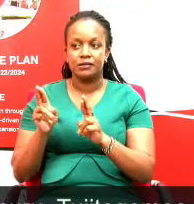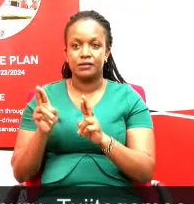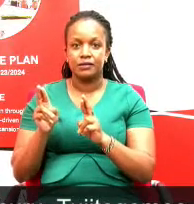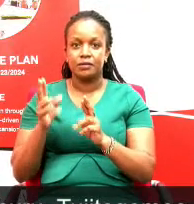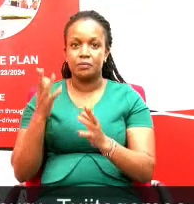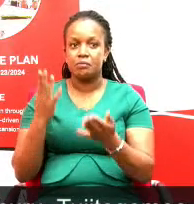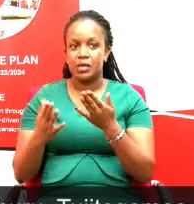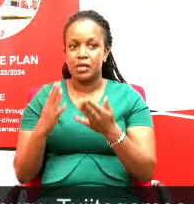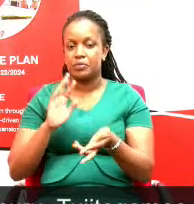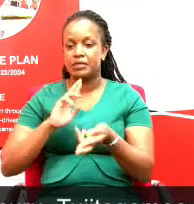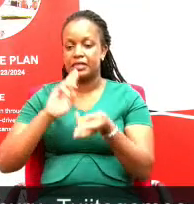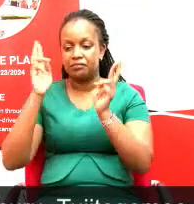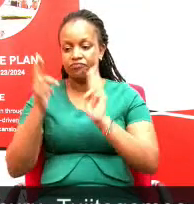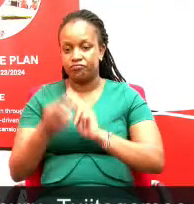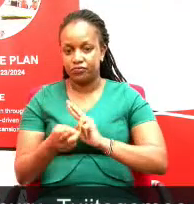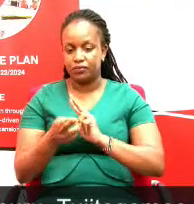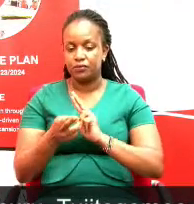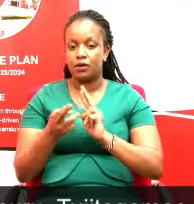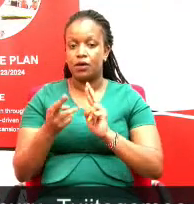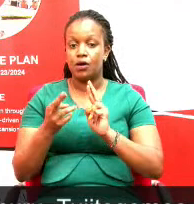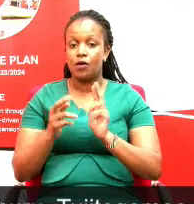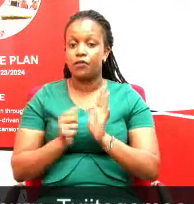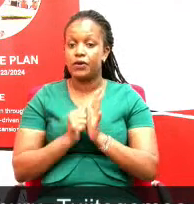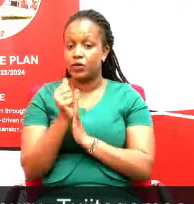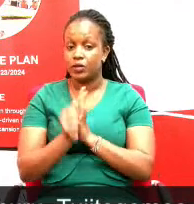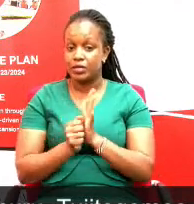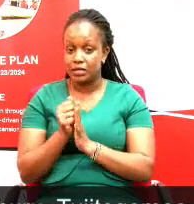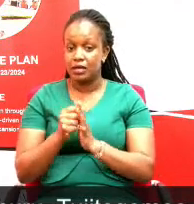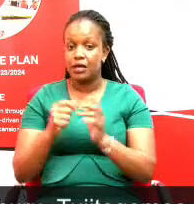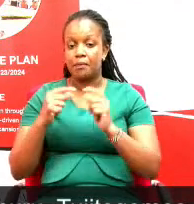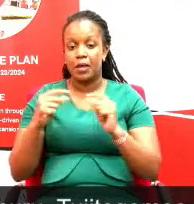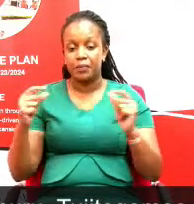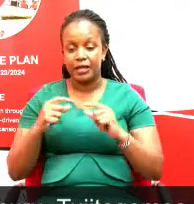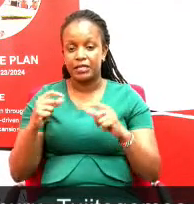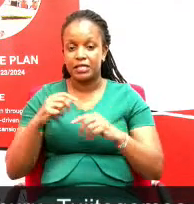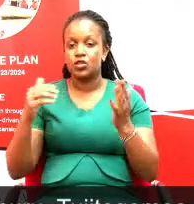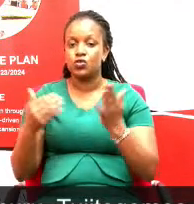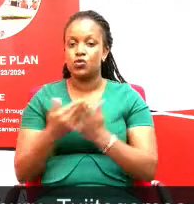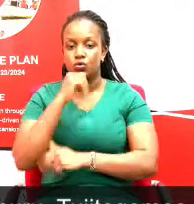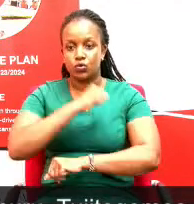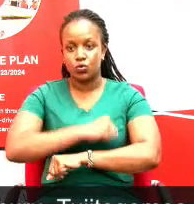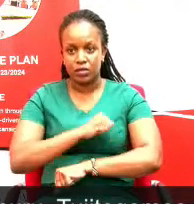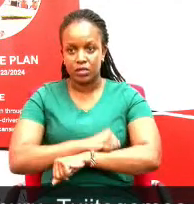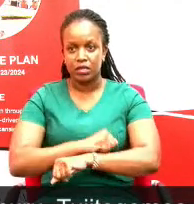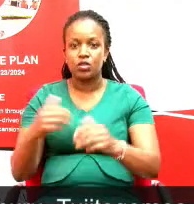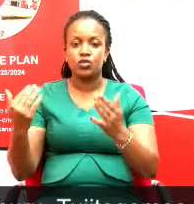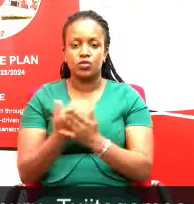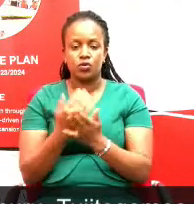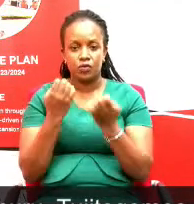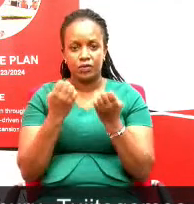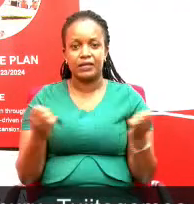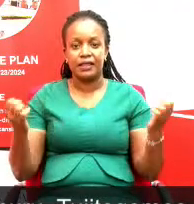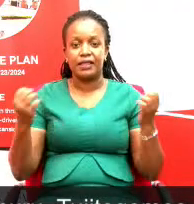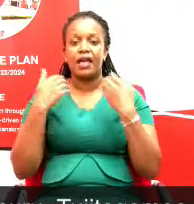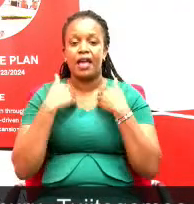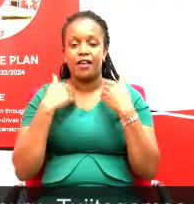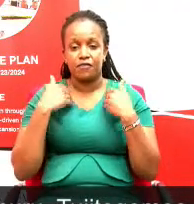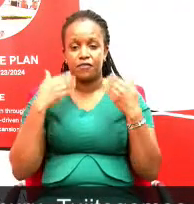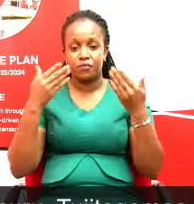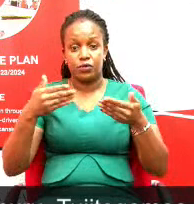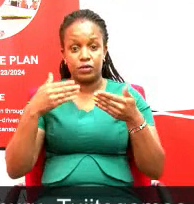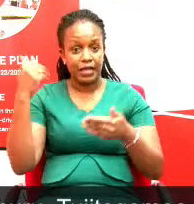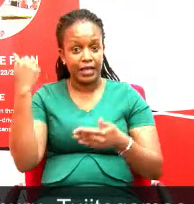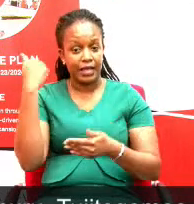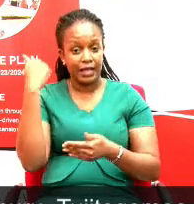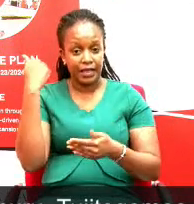rehabilitation of railways, pipelines, new schools, new facilities. They have dotted every part of this country. And we want